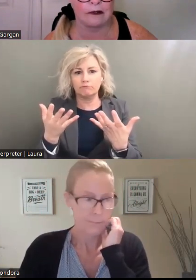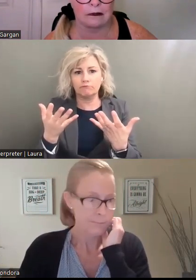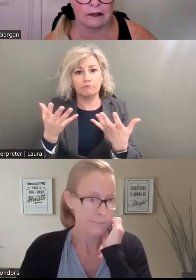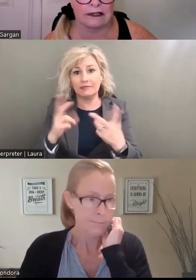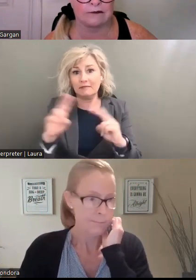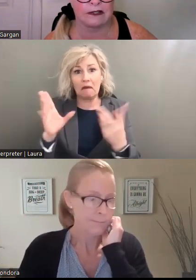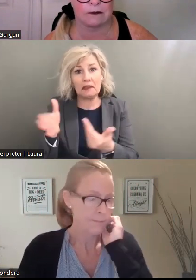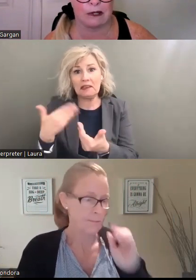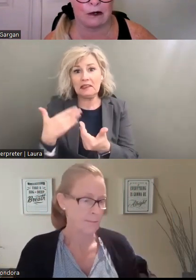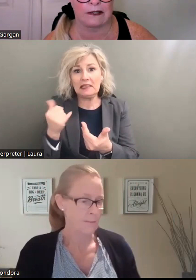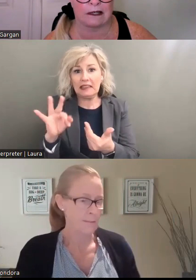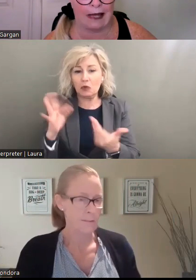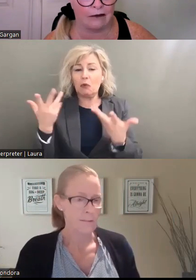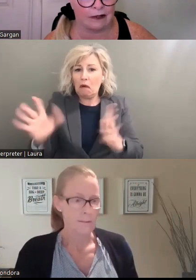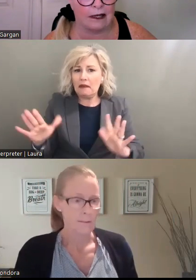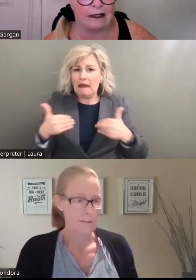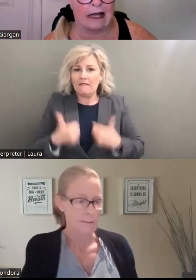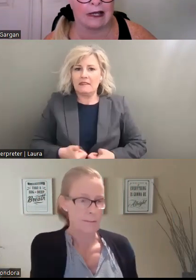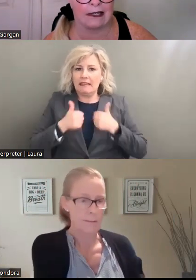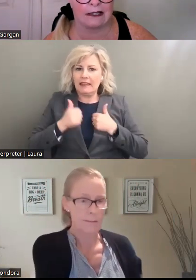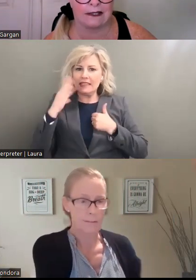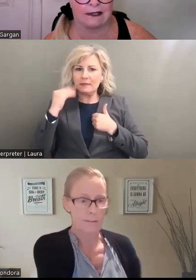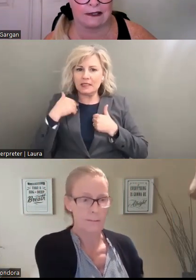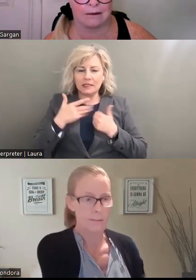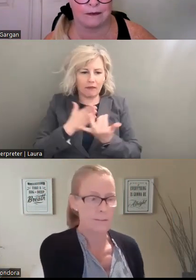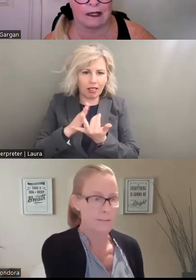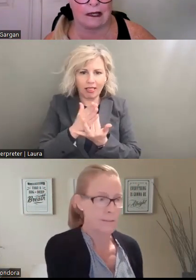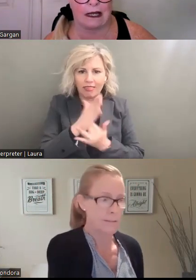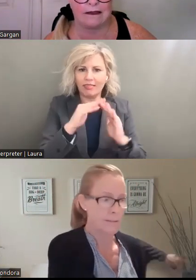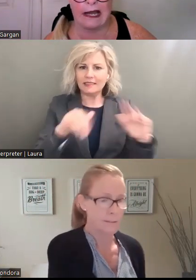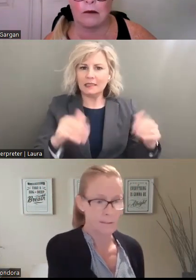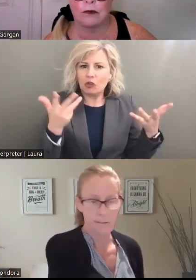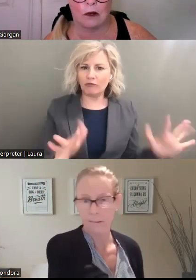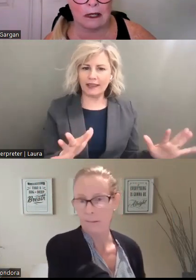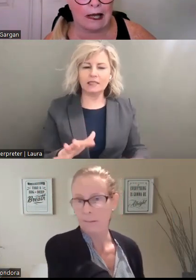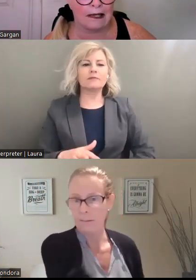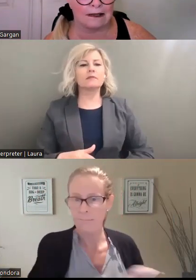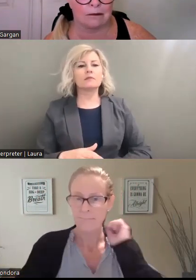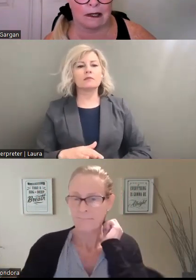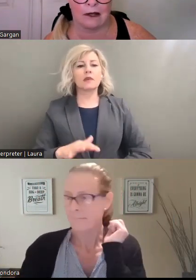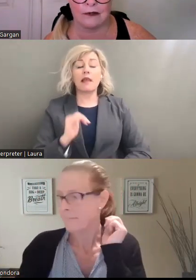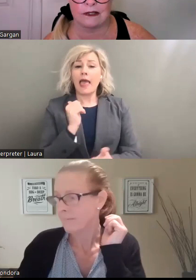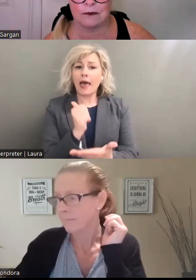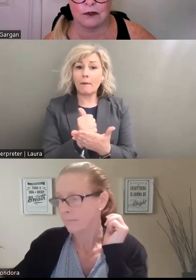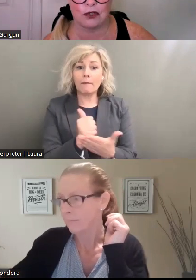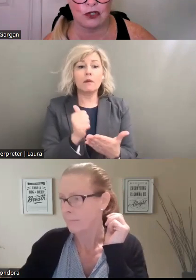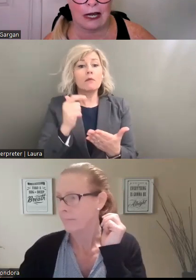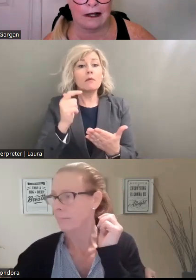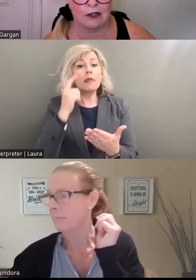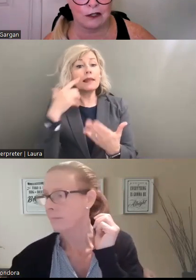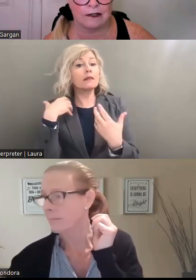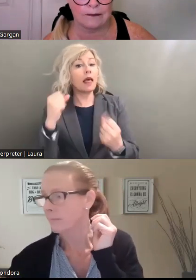have the lived experience of having navigated these systems. They help normalize the mental health and substance